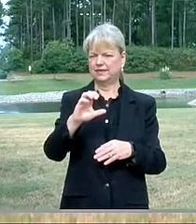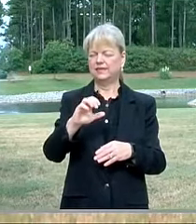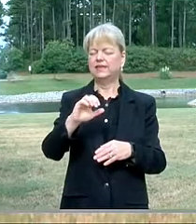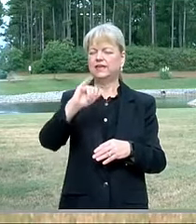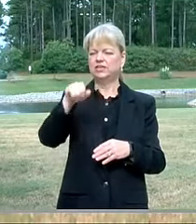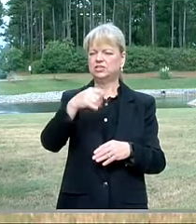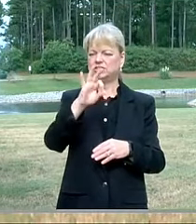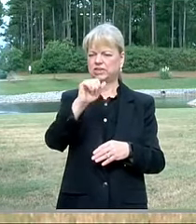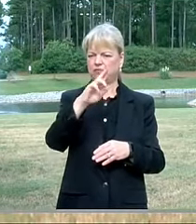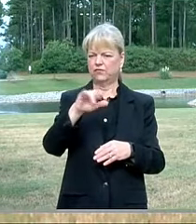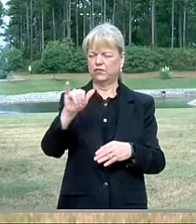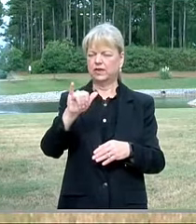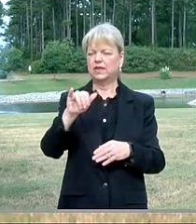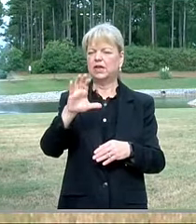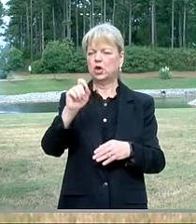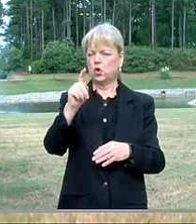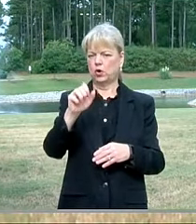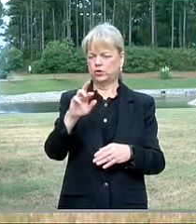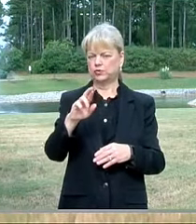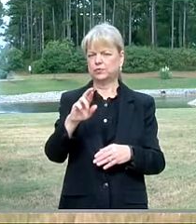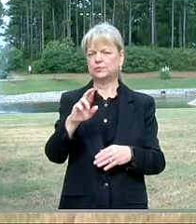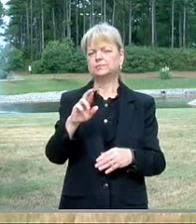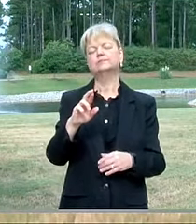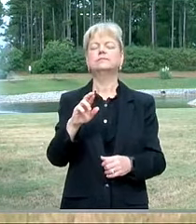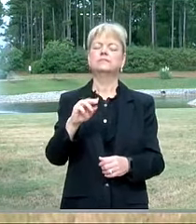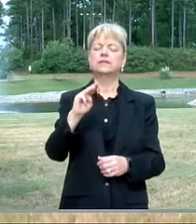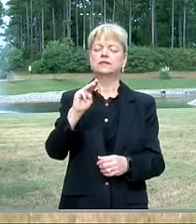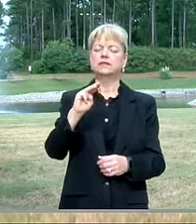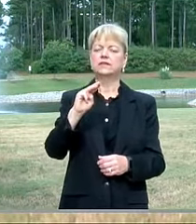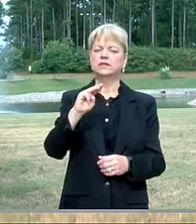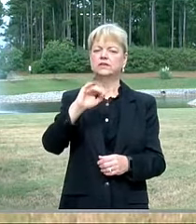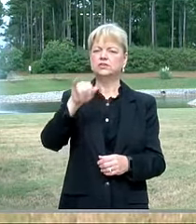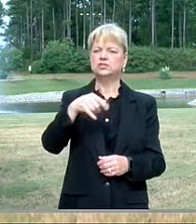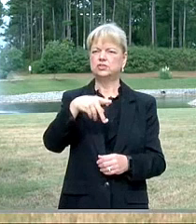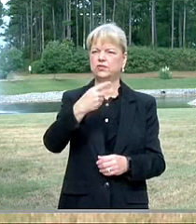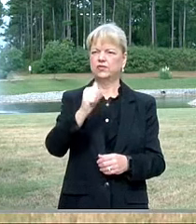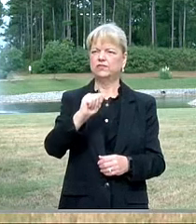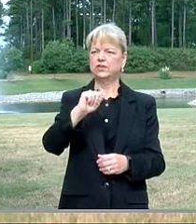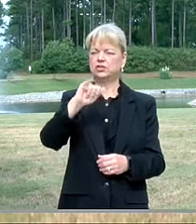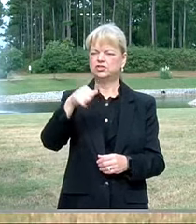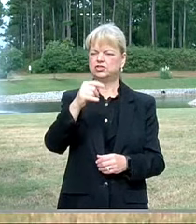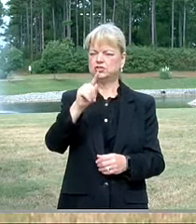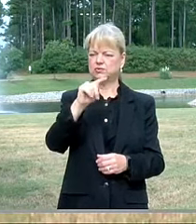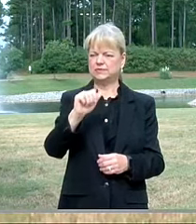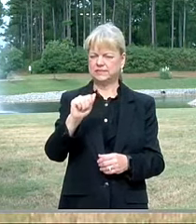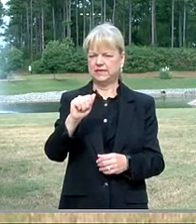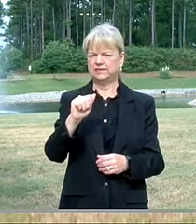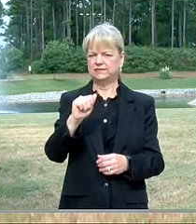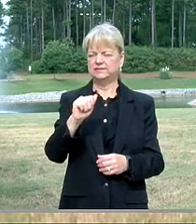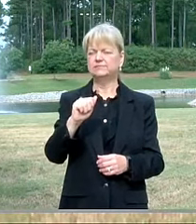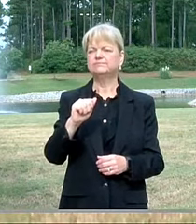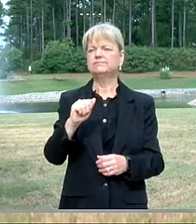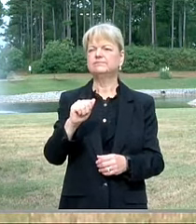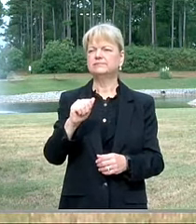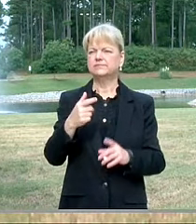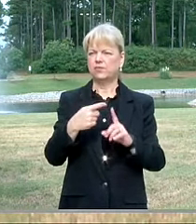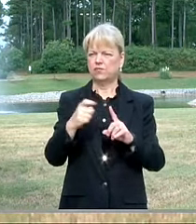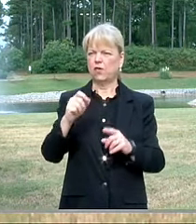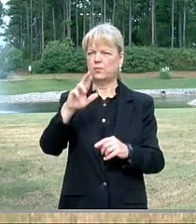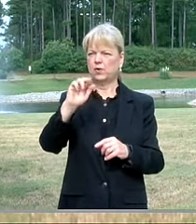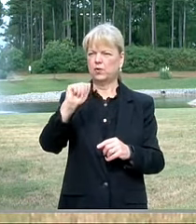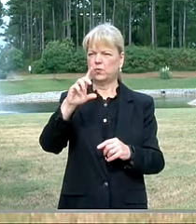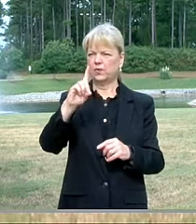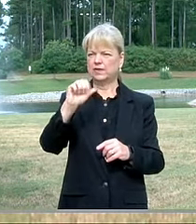Carter, AMC G3 Office. Mr. Joseph Junta, Executive Director, ACC Redstone. Colonel